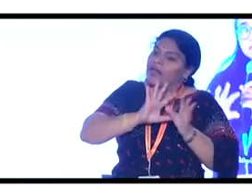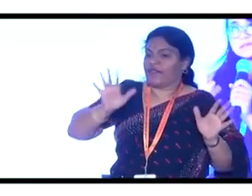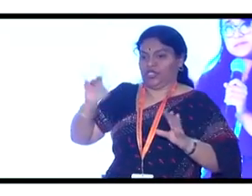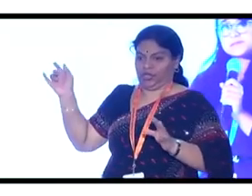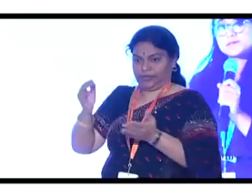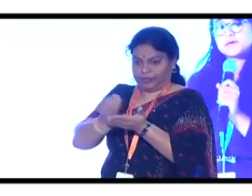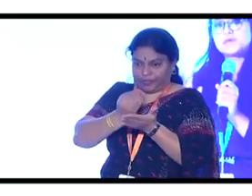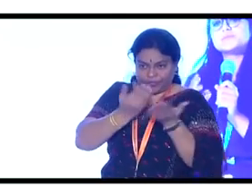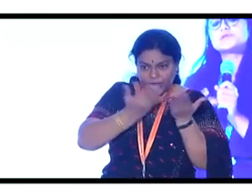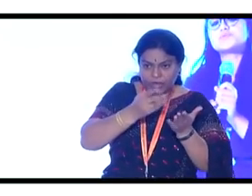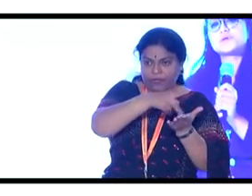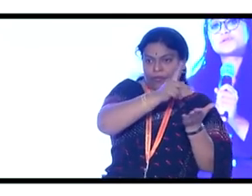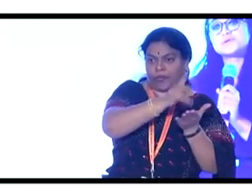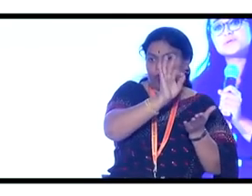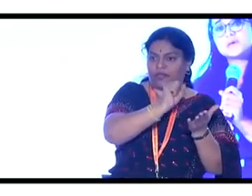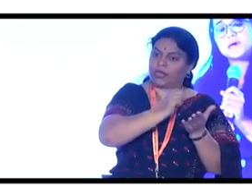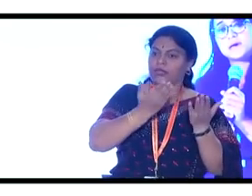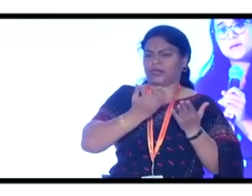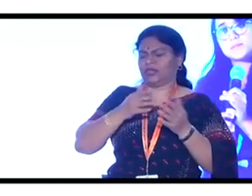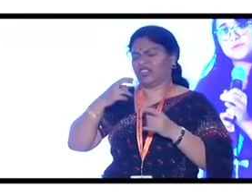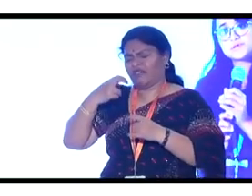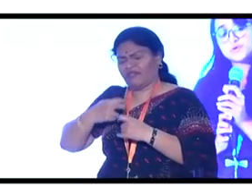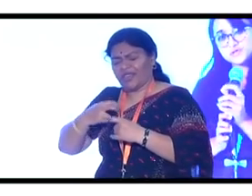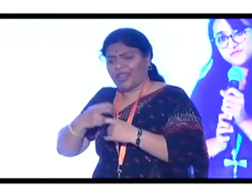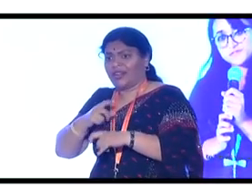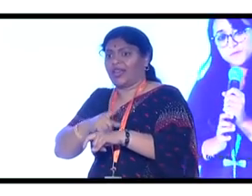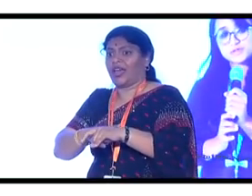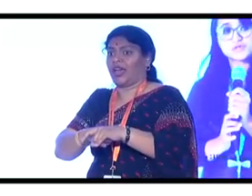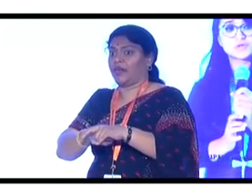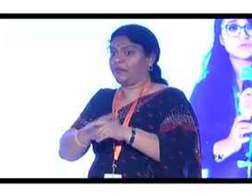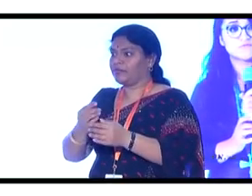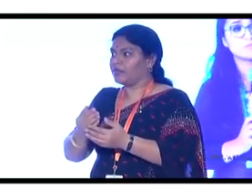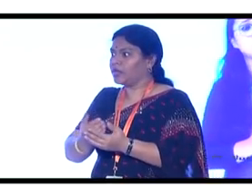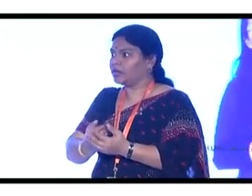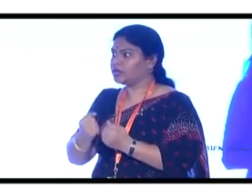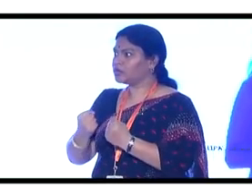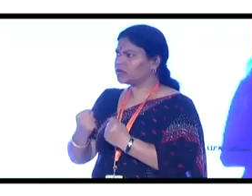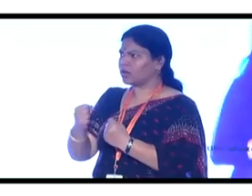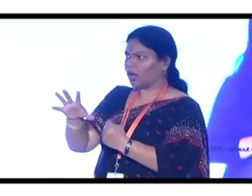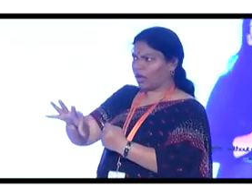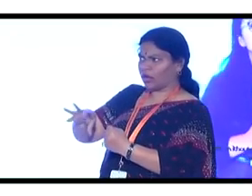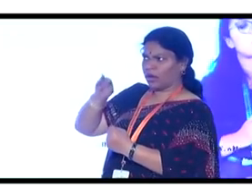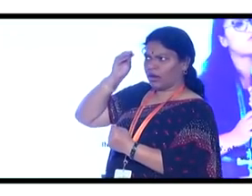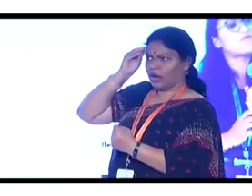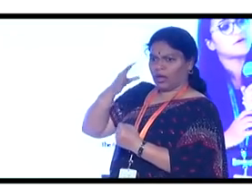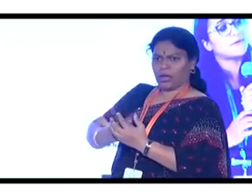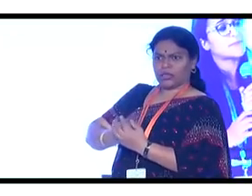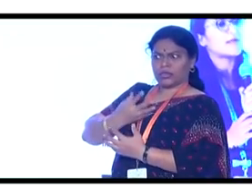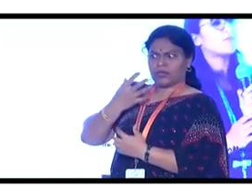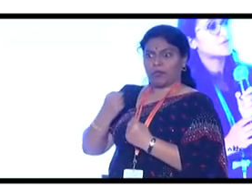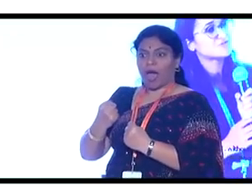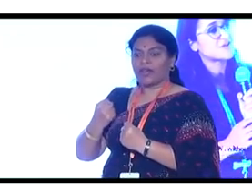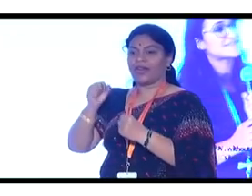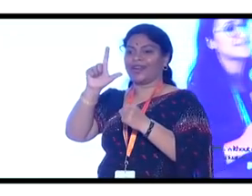In this grim situation, the source of inspiration for me used to be the stories of